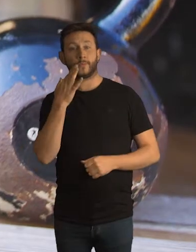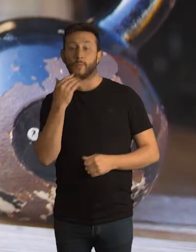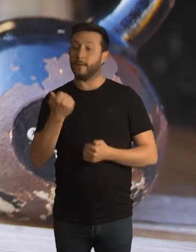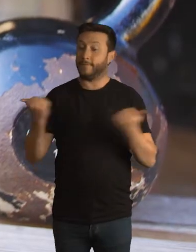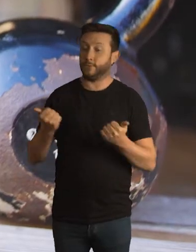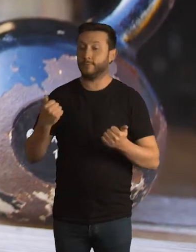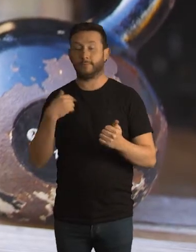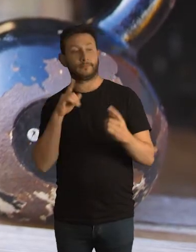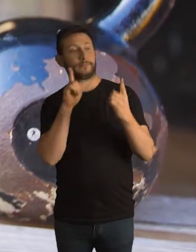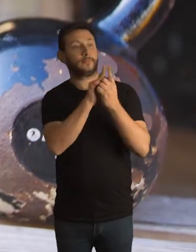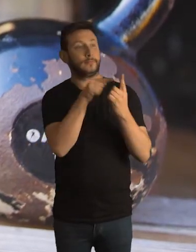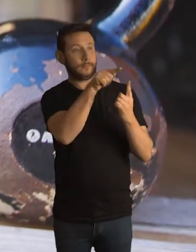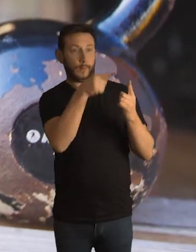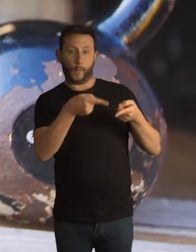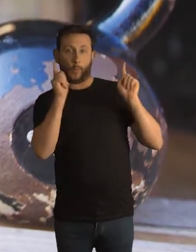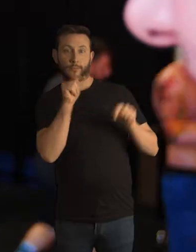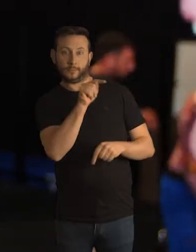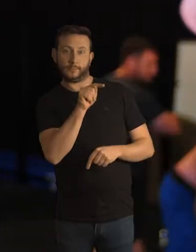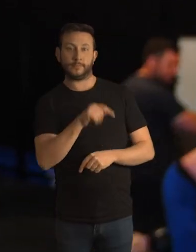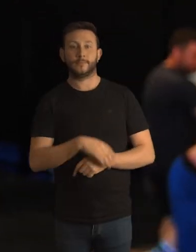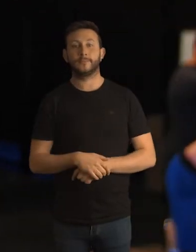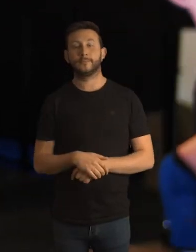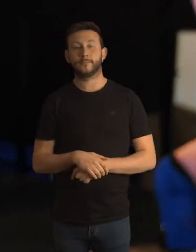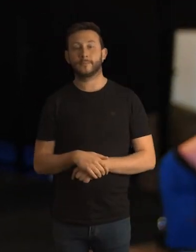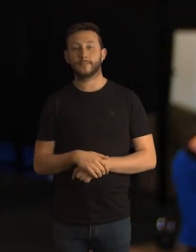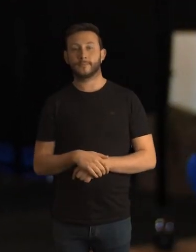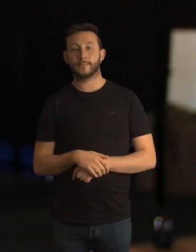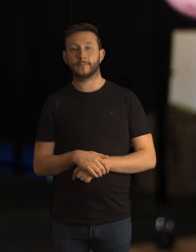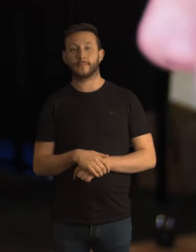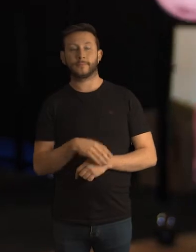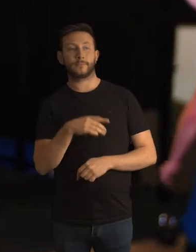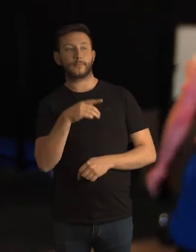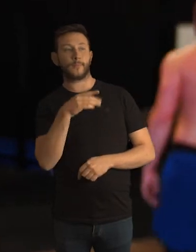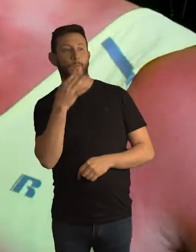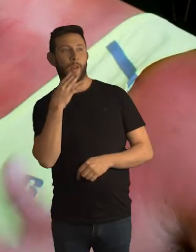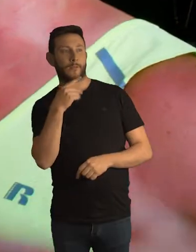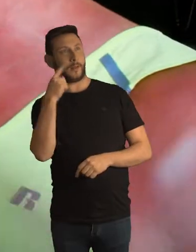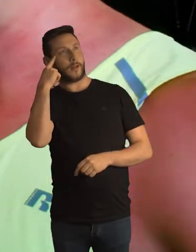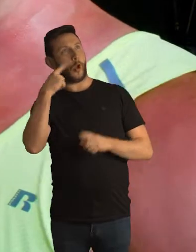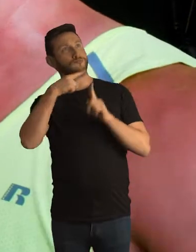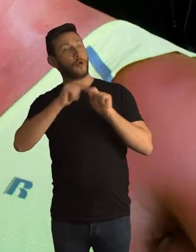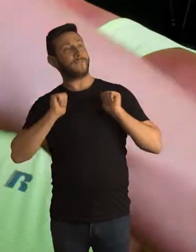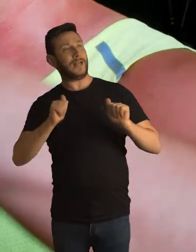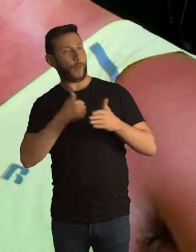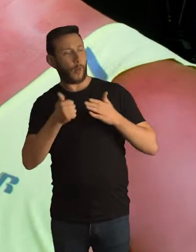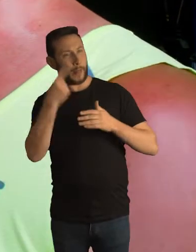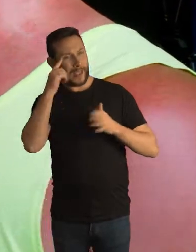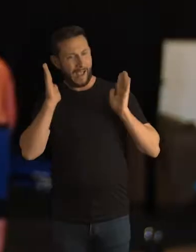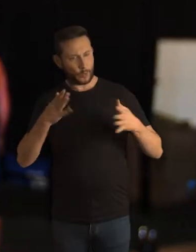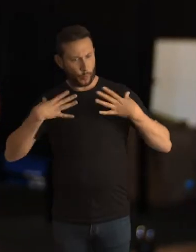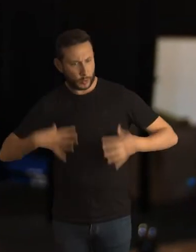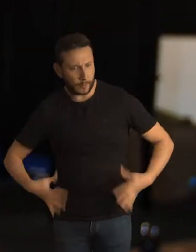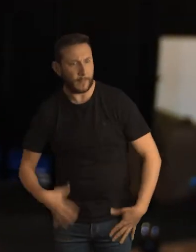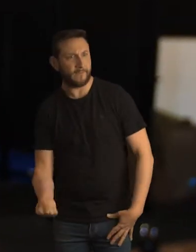I caught up with Charlie, who runs Blackpool CrossFit. When I think about CrossFit, I always think able-bodied people, you know, really shredded guys coming in, things like